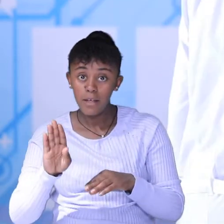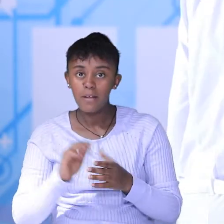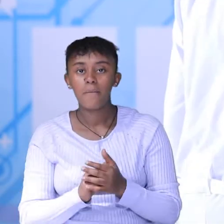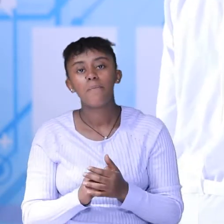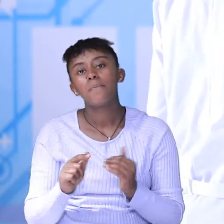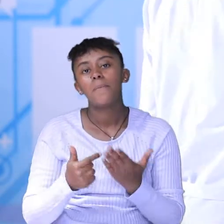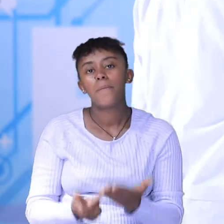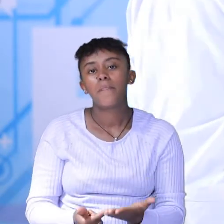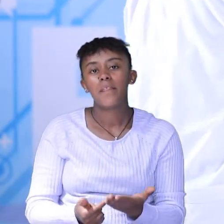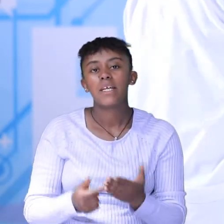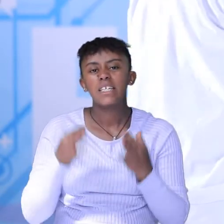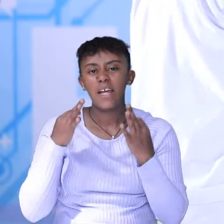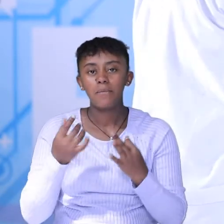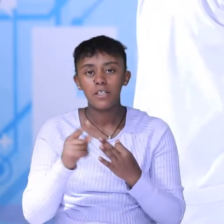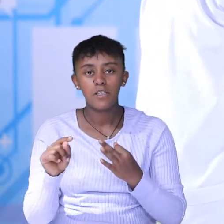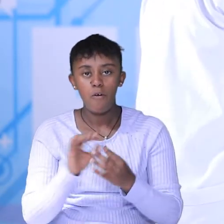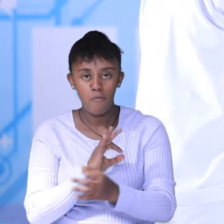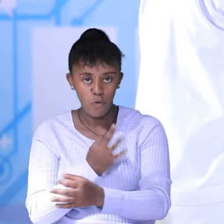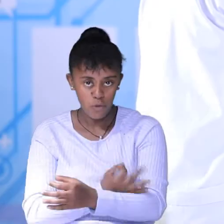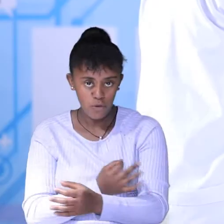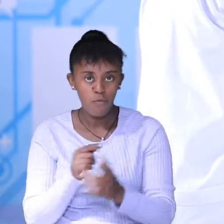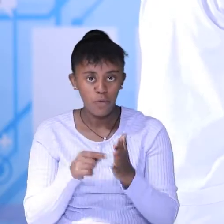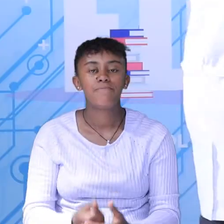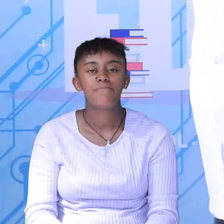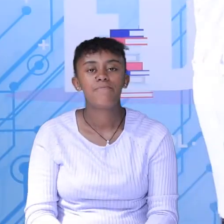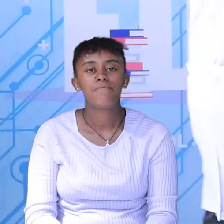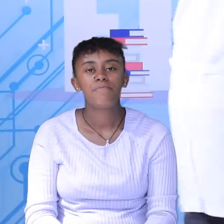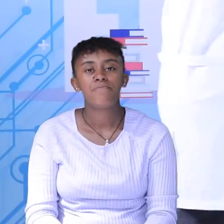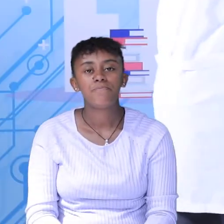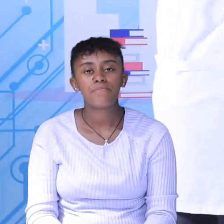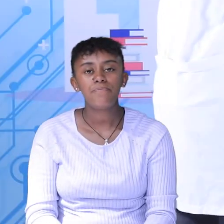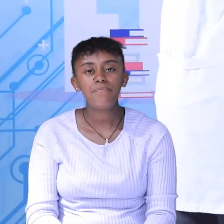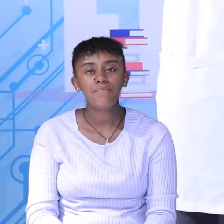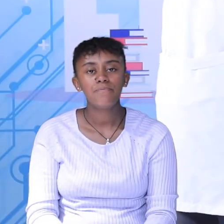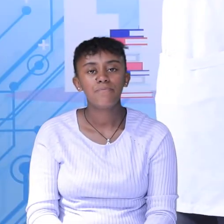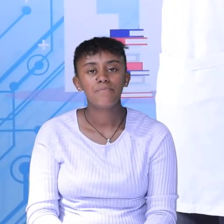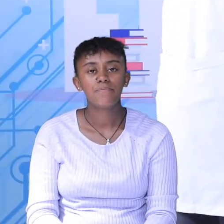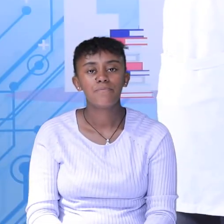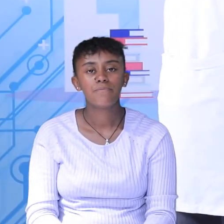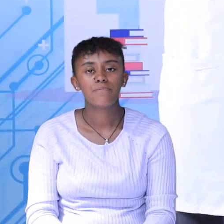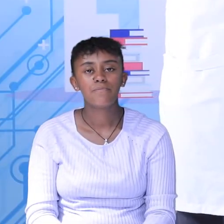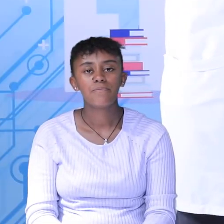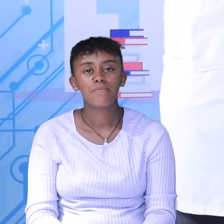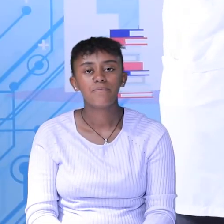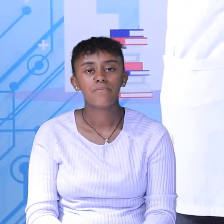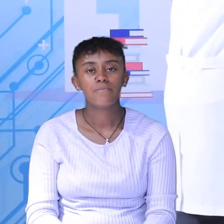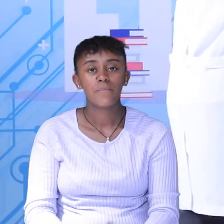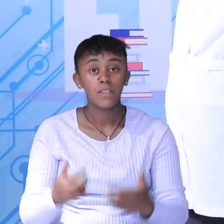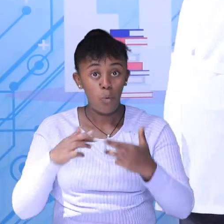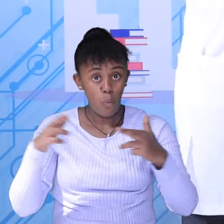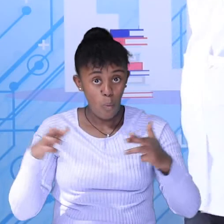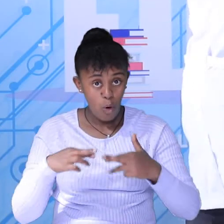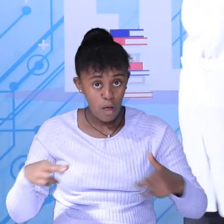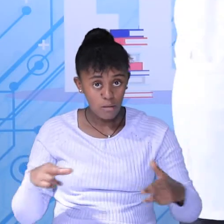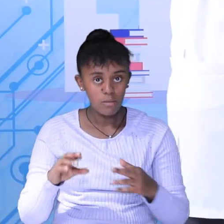to determine the force. For example, this wire is found in a magnetic field. Which